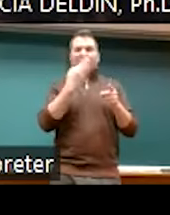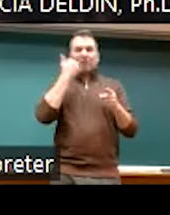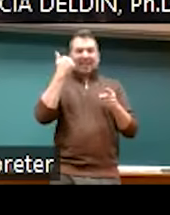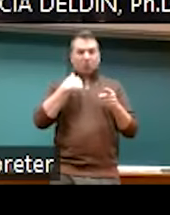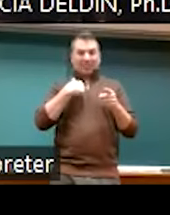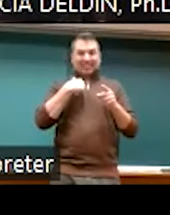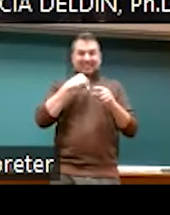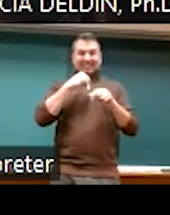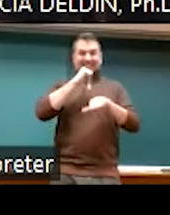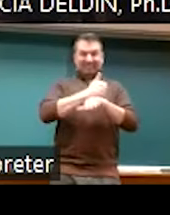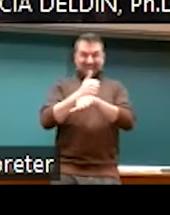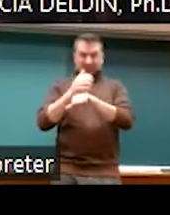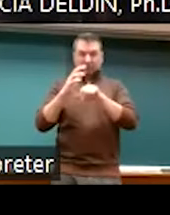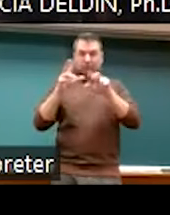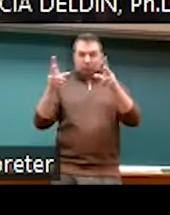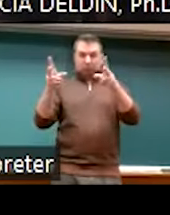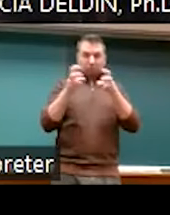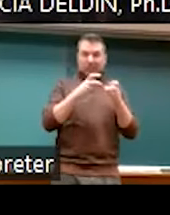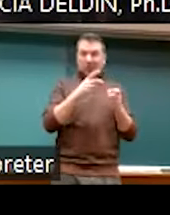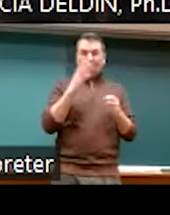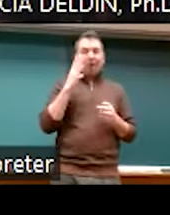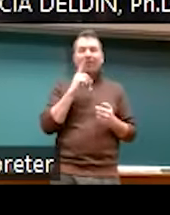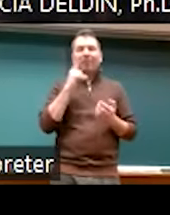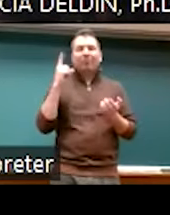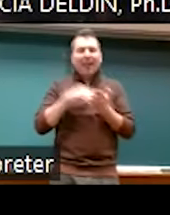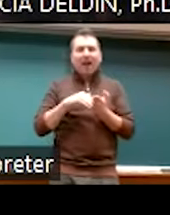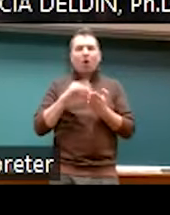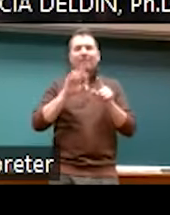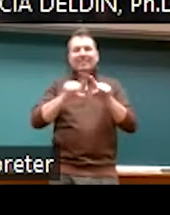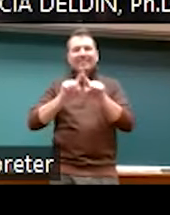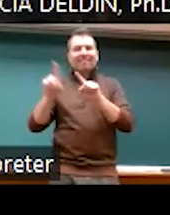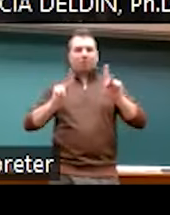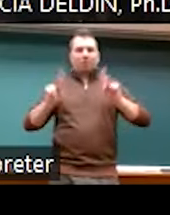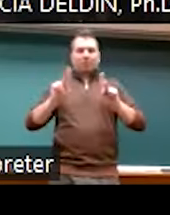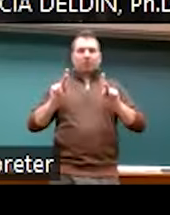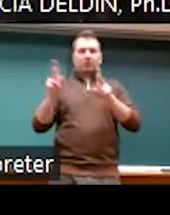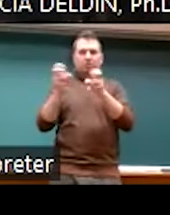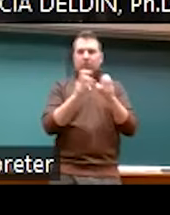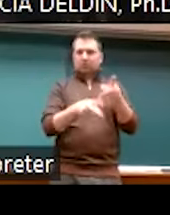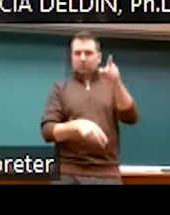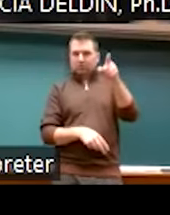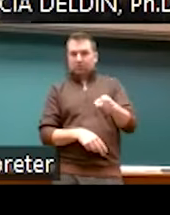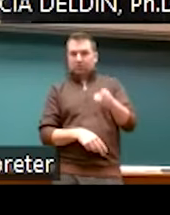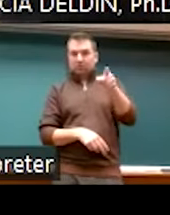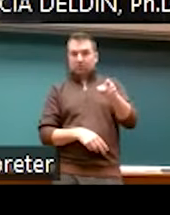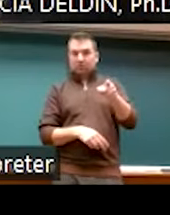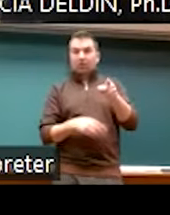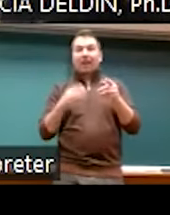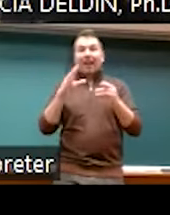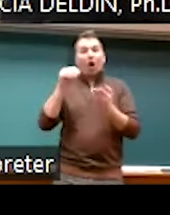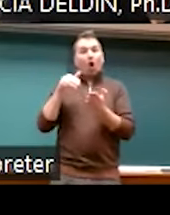these kinds of testimonials. And what you can see here is that our people who've been in mood lifters often are